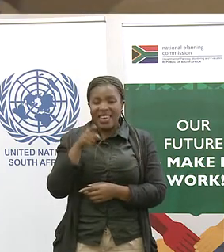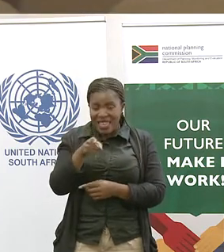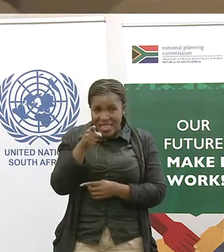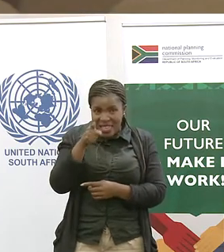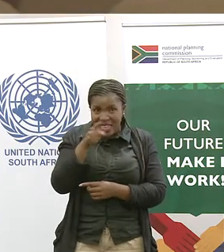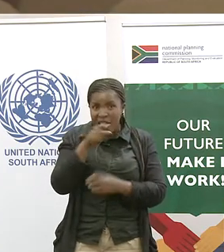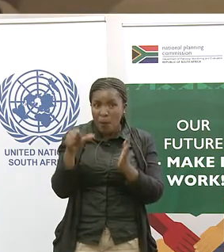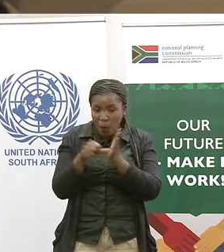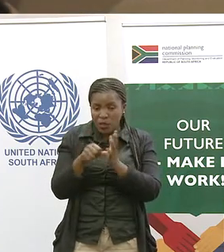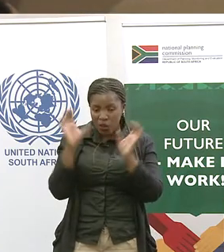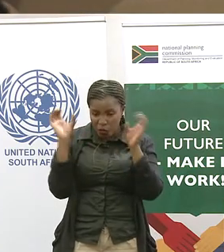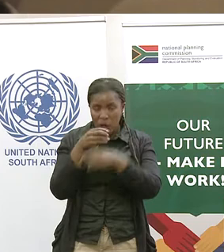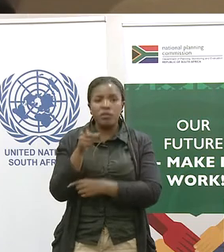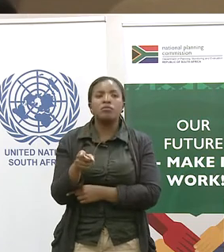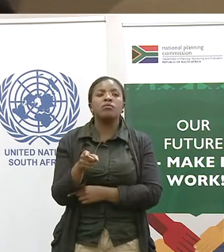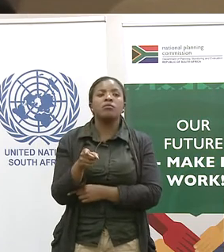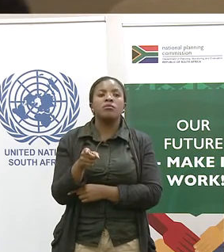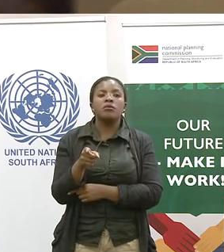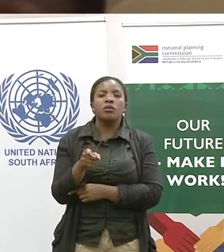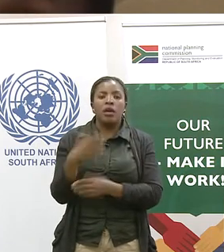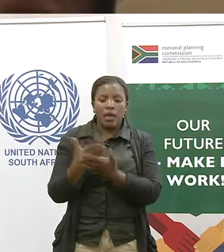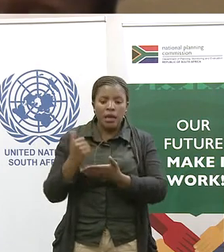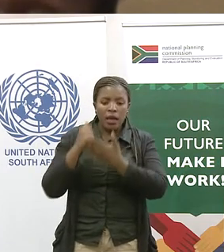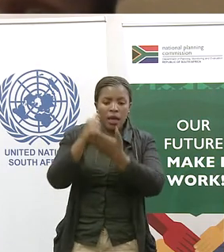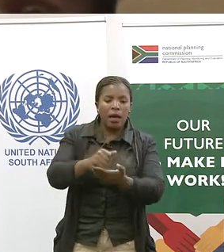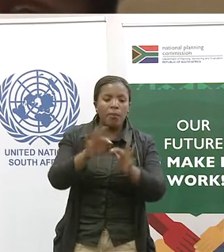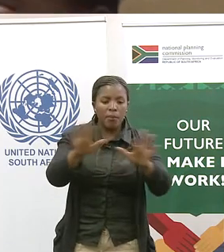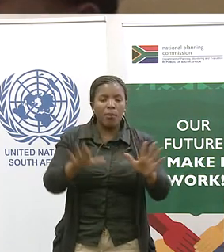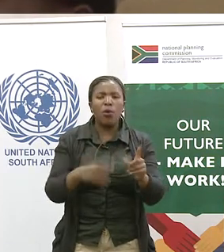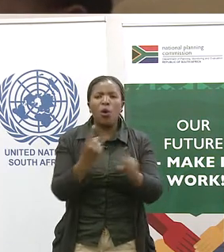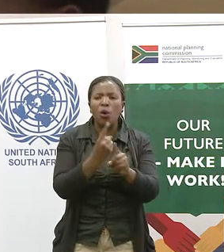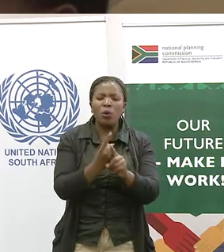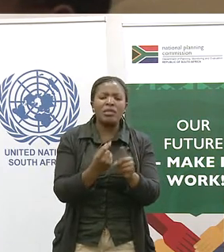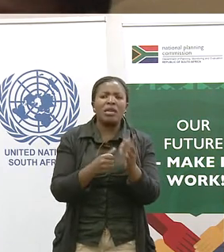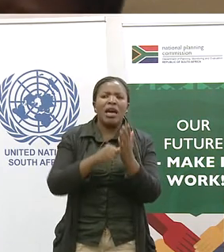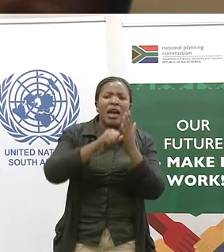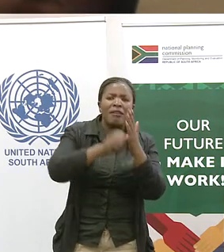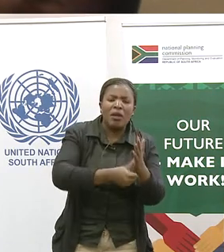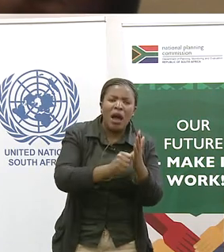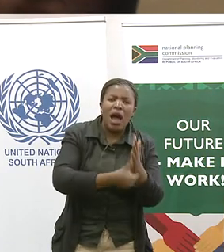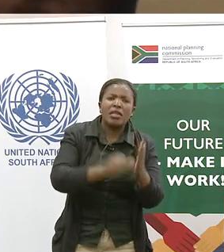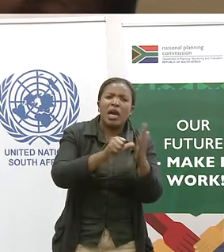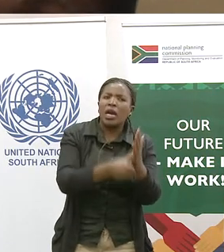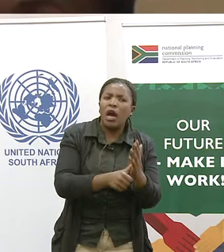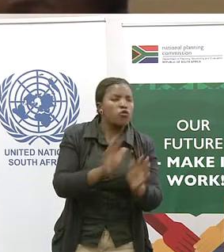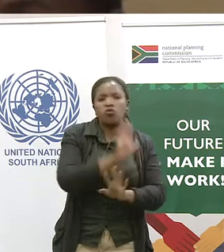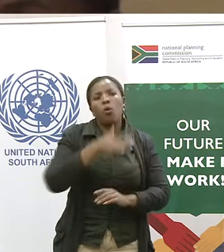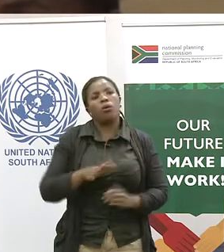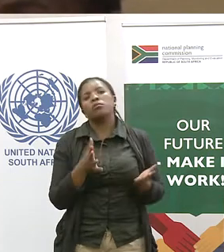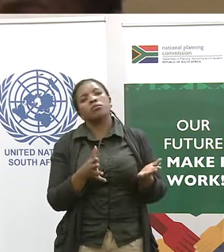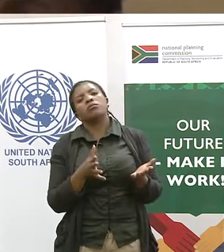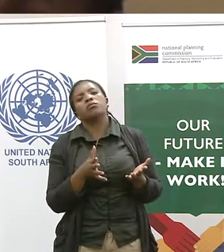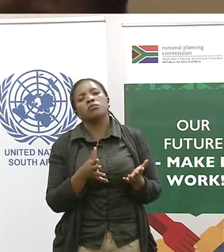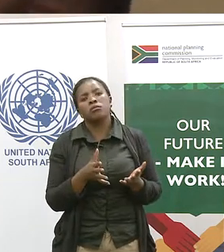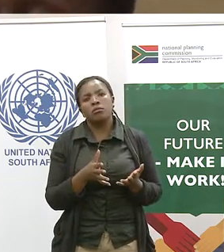reduce dependence on social grants. The issue of whether we're located in social development or precedence really is not an